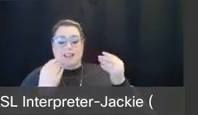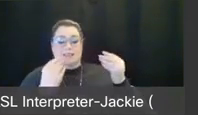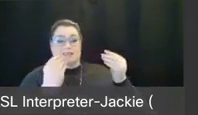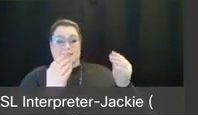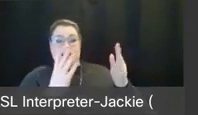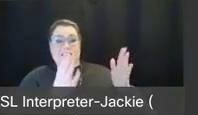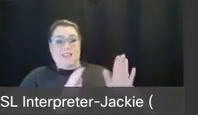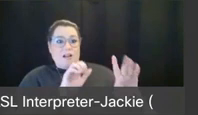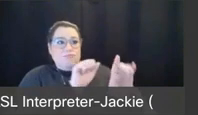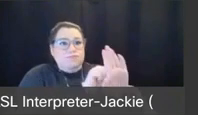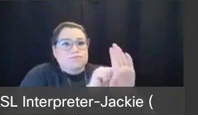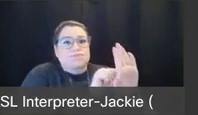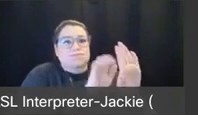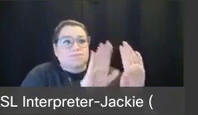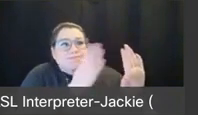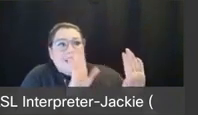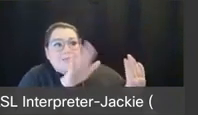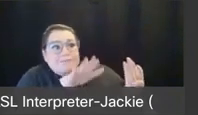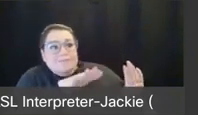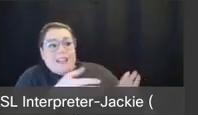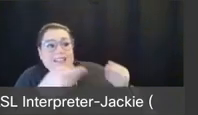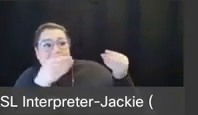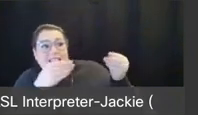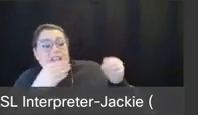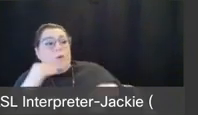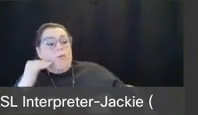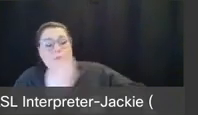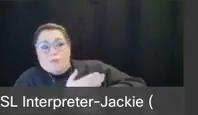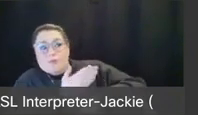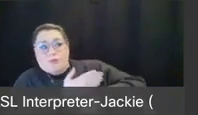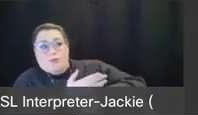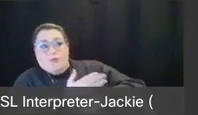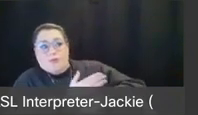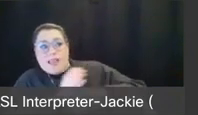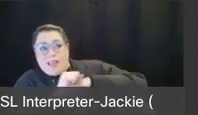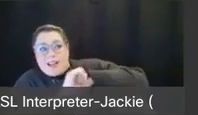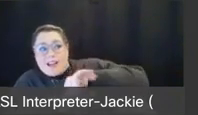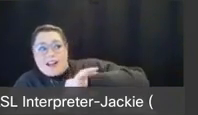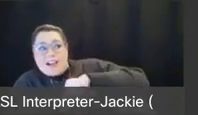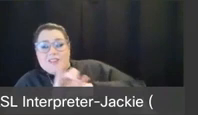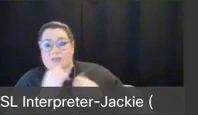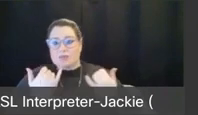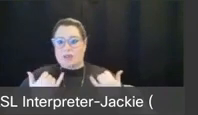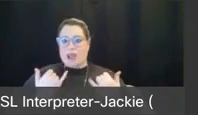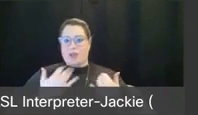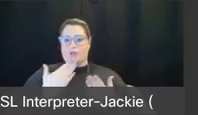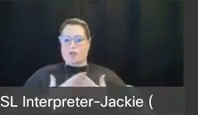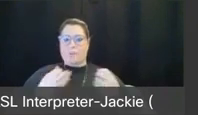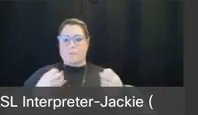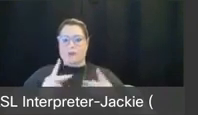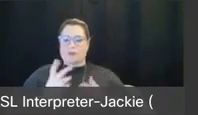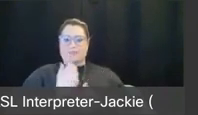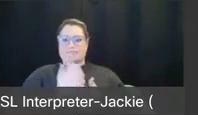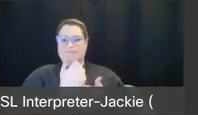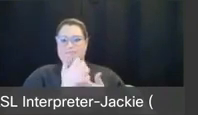home improvement projects and businesses. So this is really a good opportunity for folks to be able